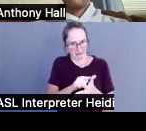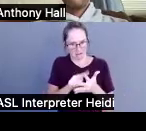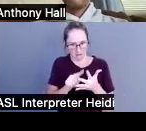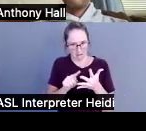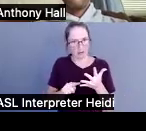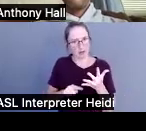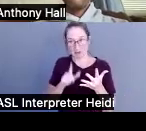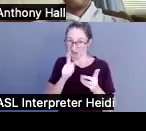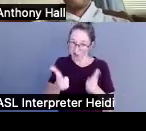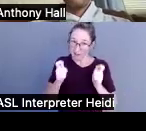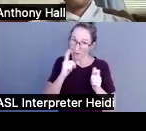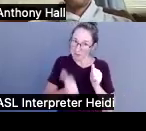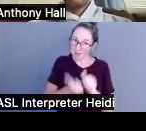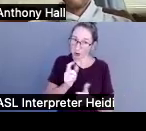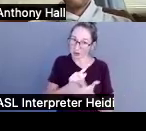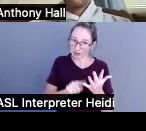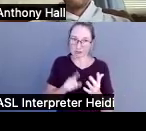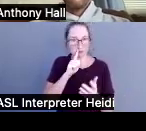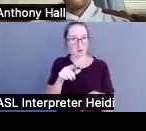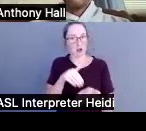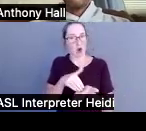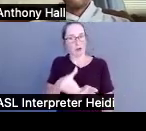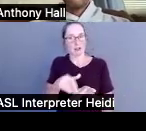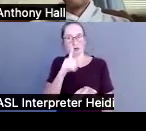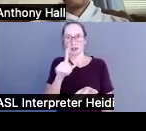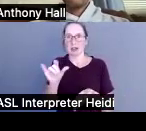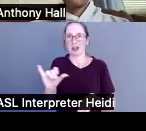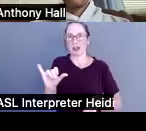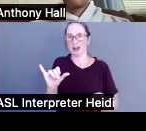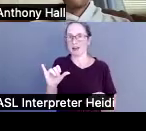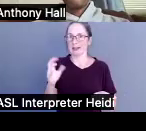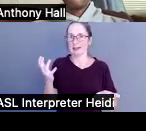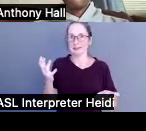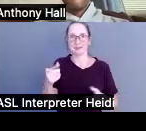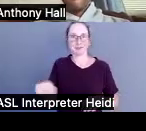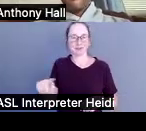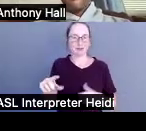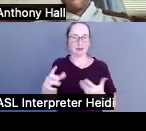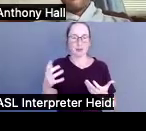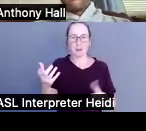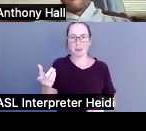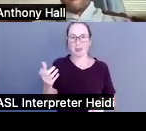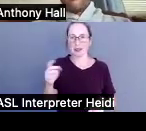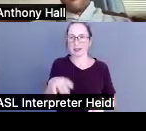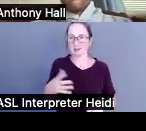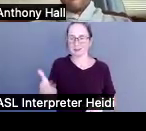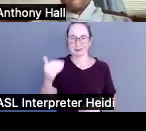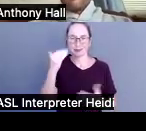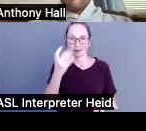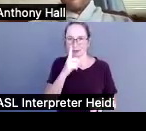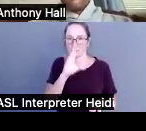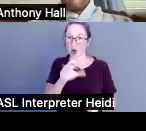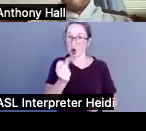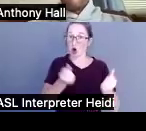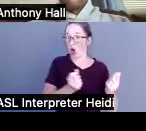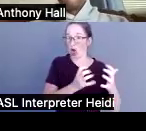taken care of quickly for most of them. A lot of times it was things where they were looking at, their car broke